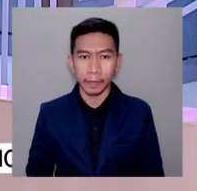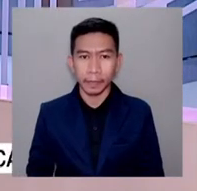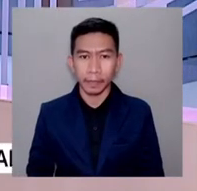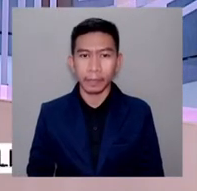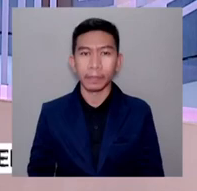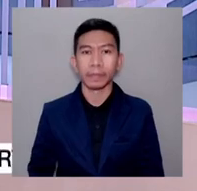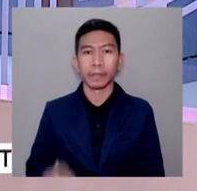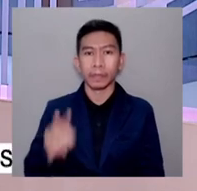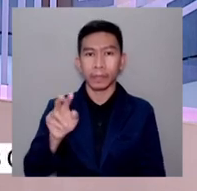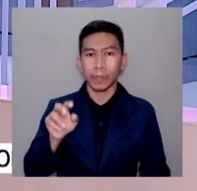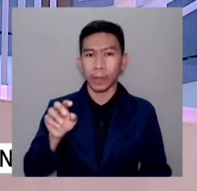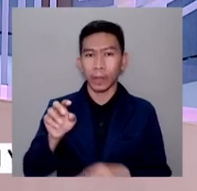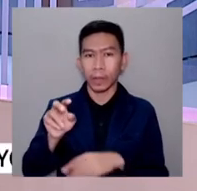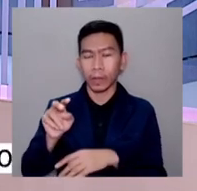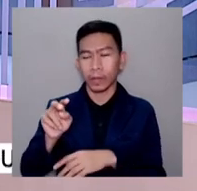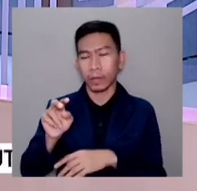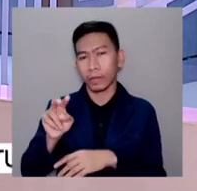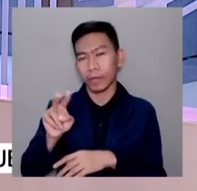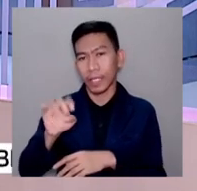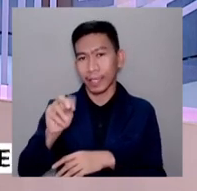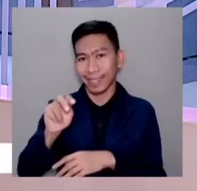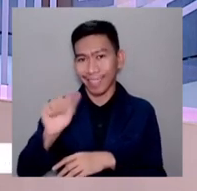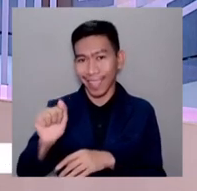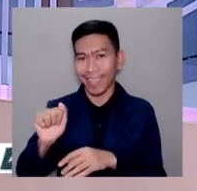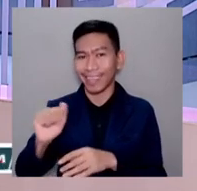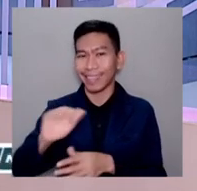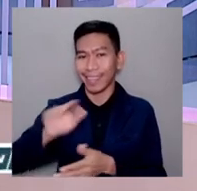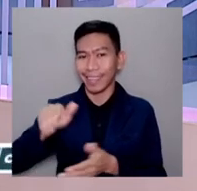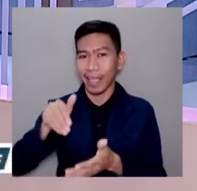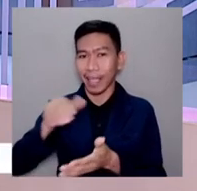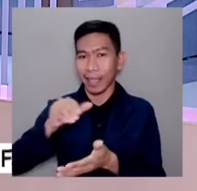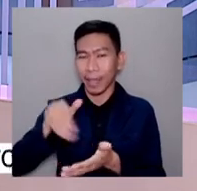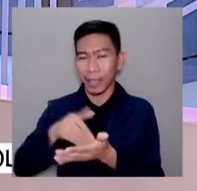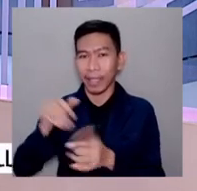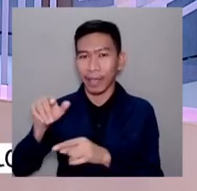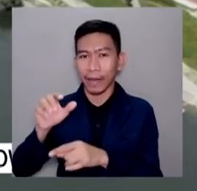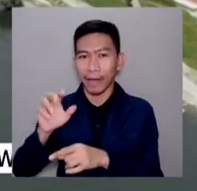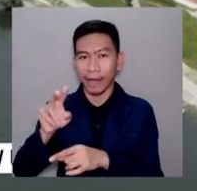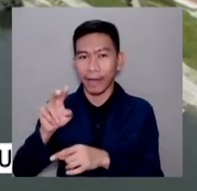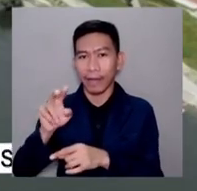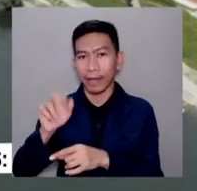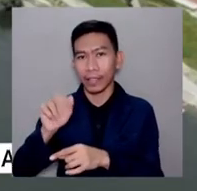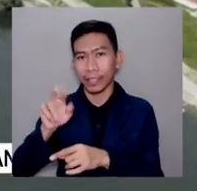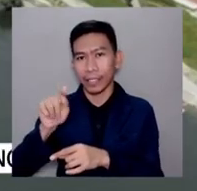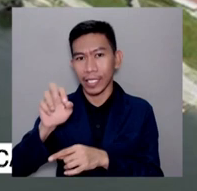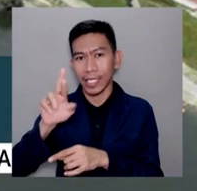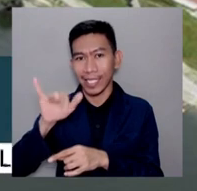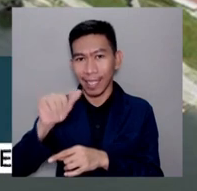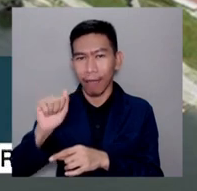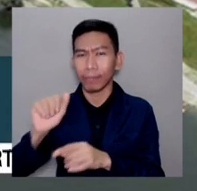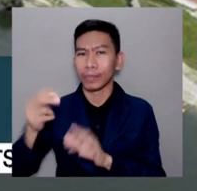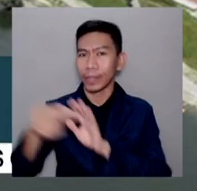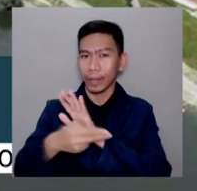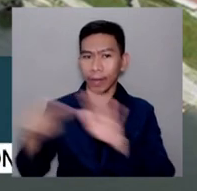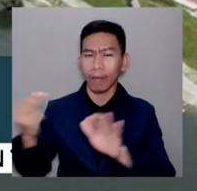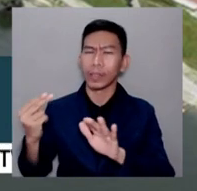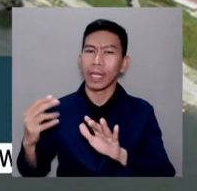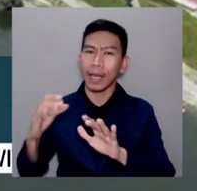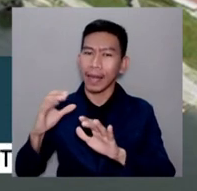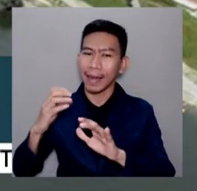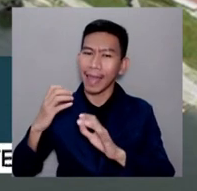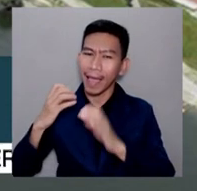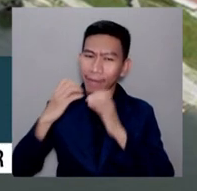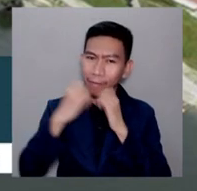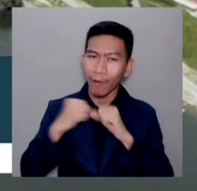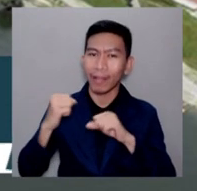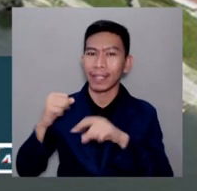is again the world's most livable city in 2022. According to a report from the Economist Intelligence Unit, Vienna